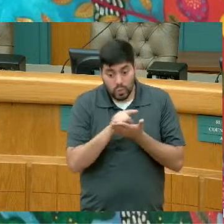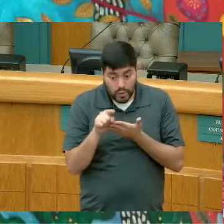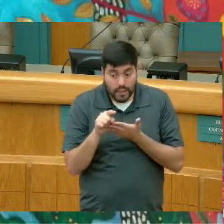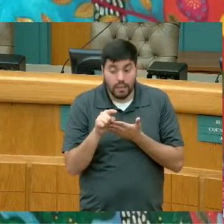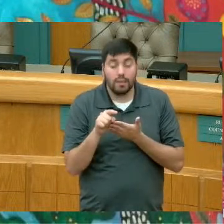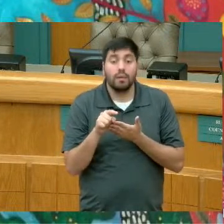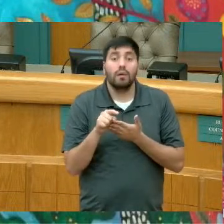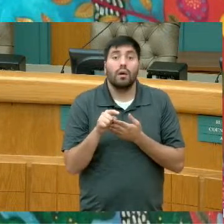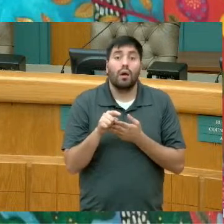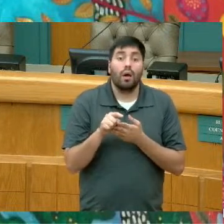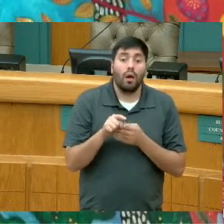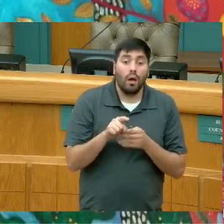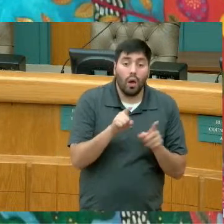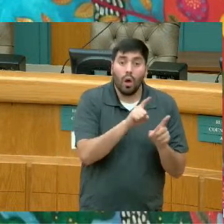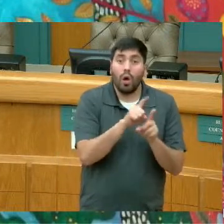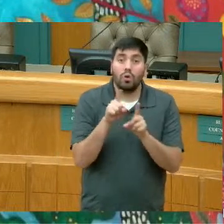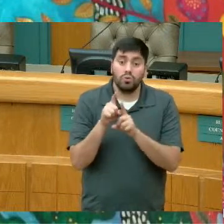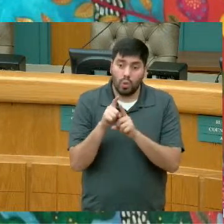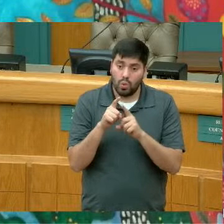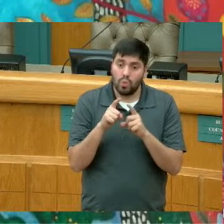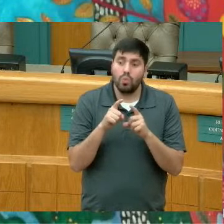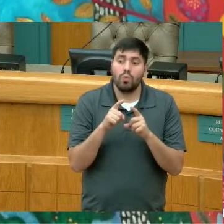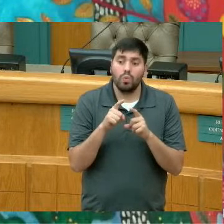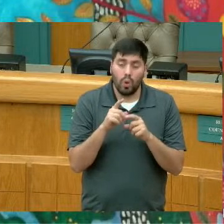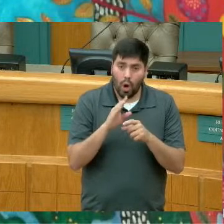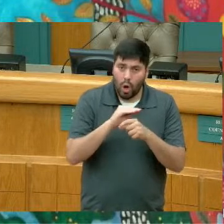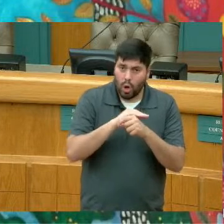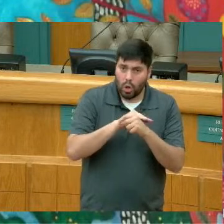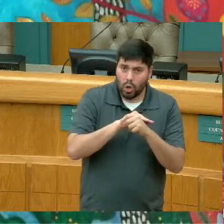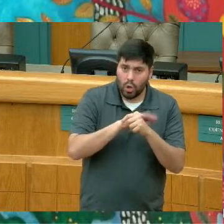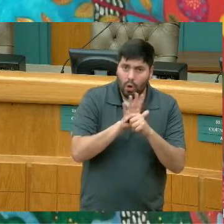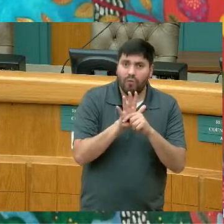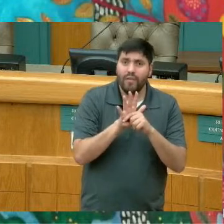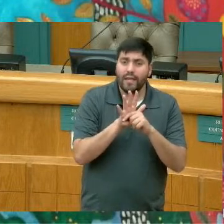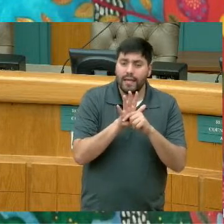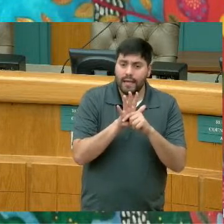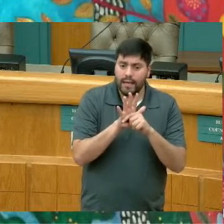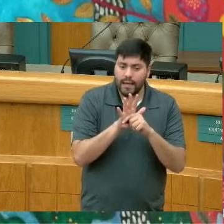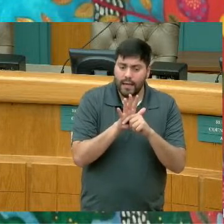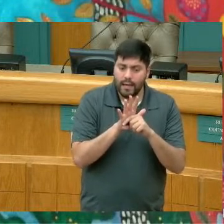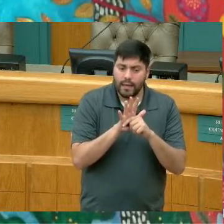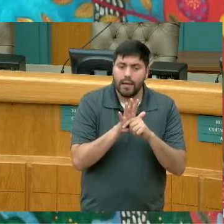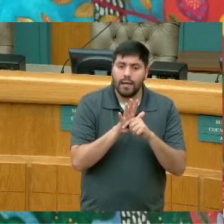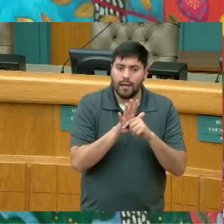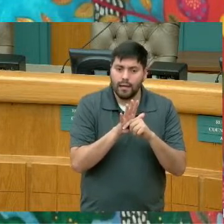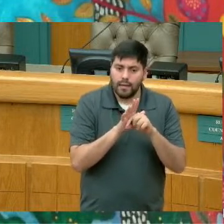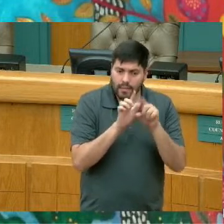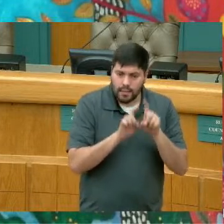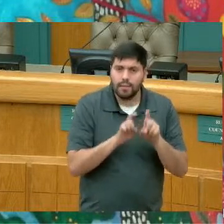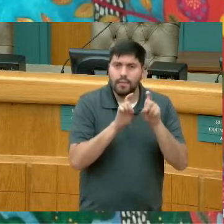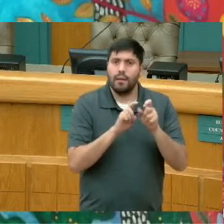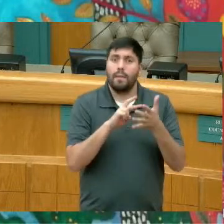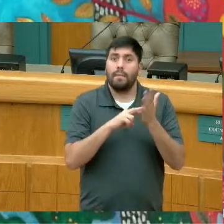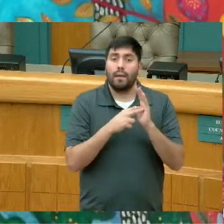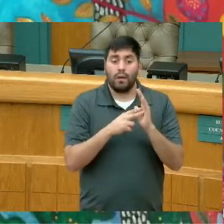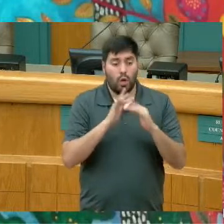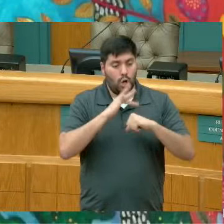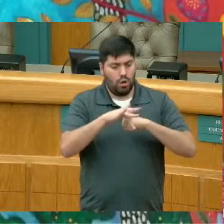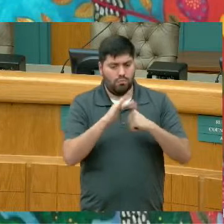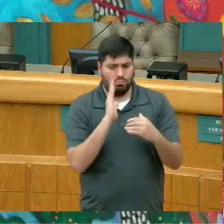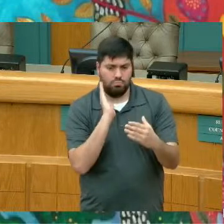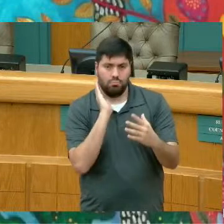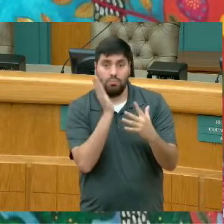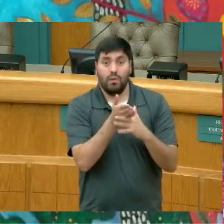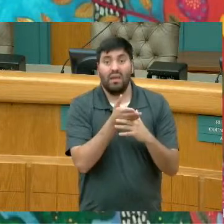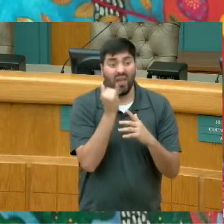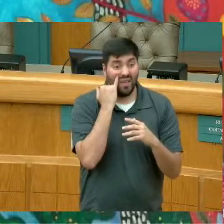also stood up and are standing up our COVID clinic. And this allows us to examine early